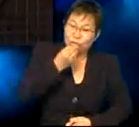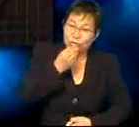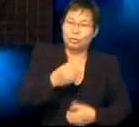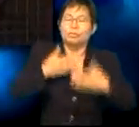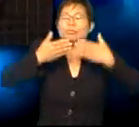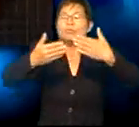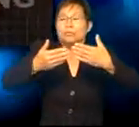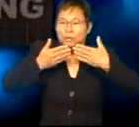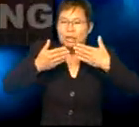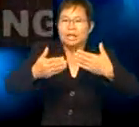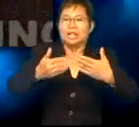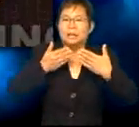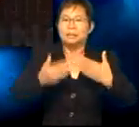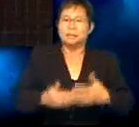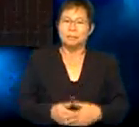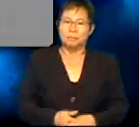breathing.